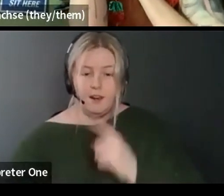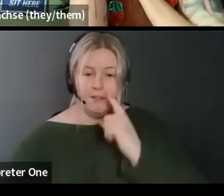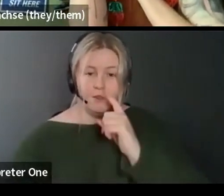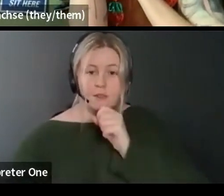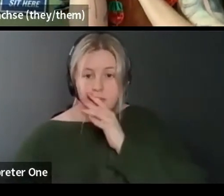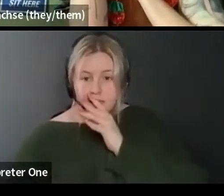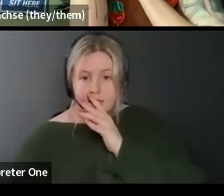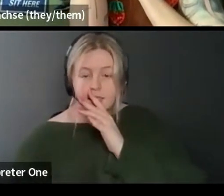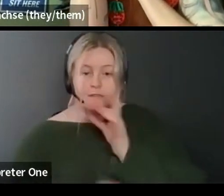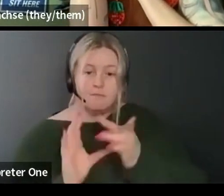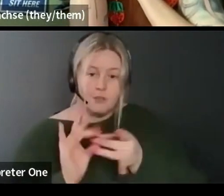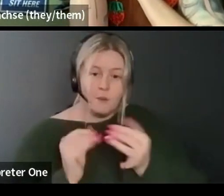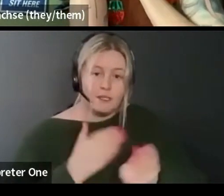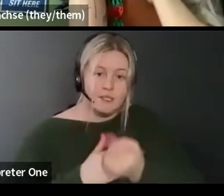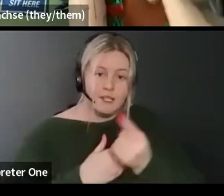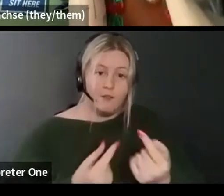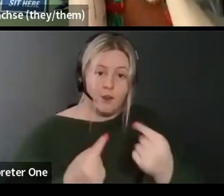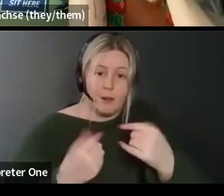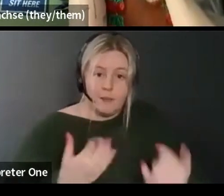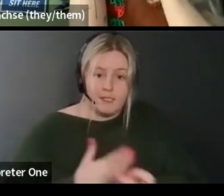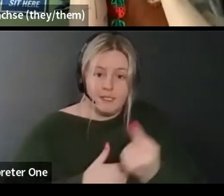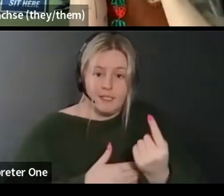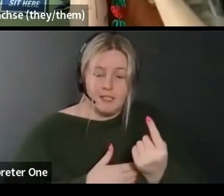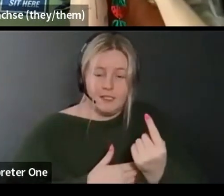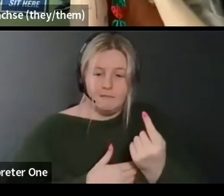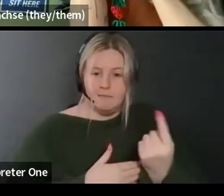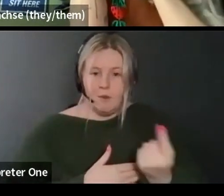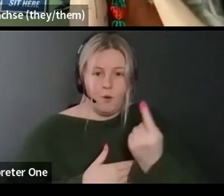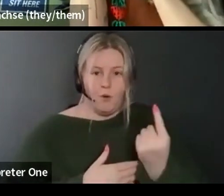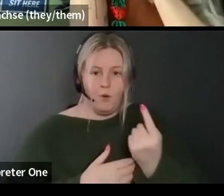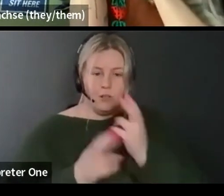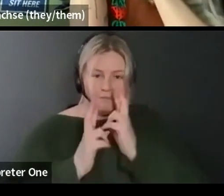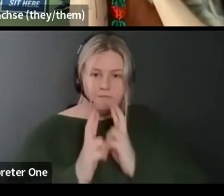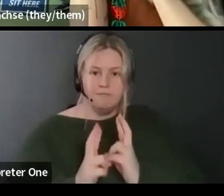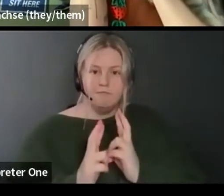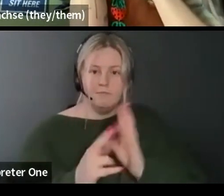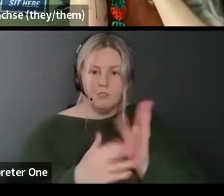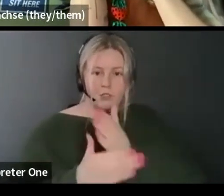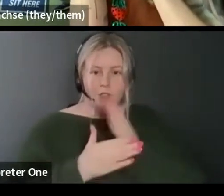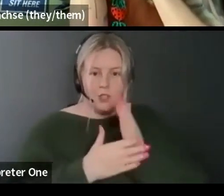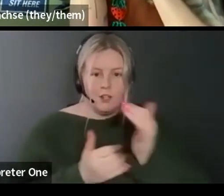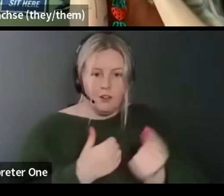being here. It's like I said, always an honor to share this space with you folks.